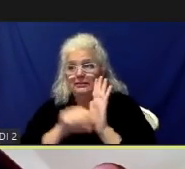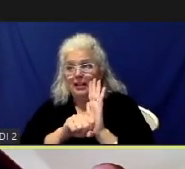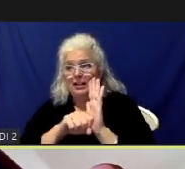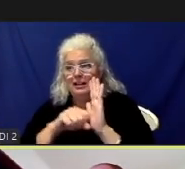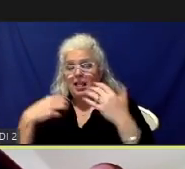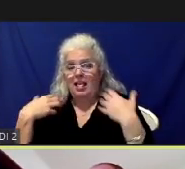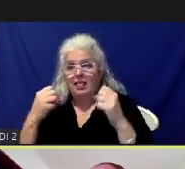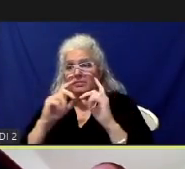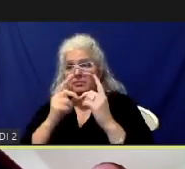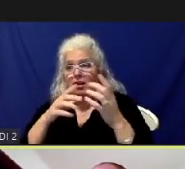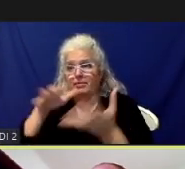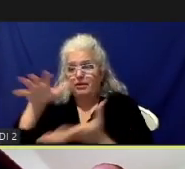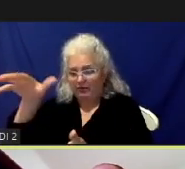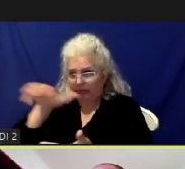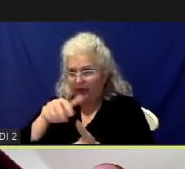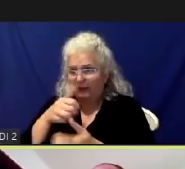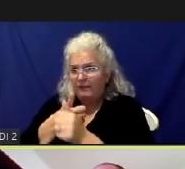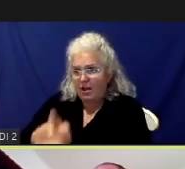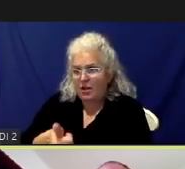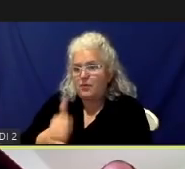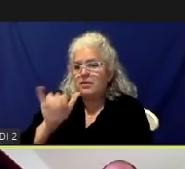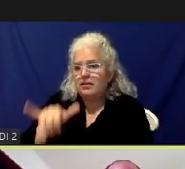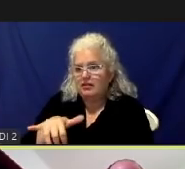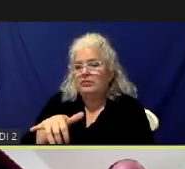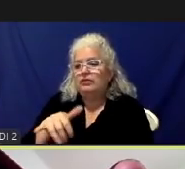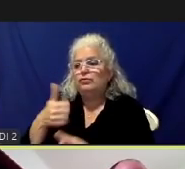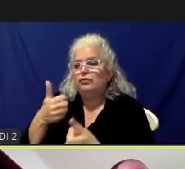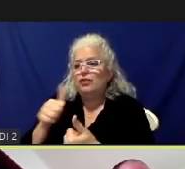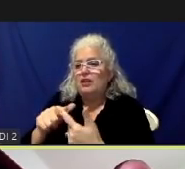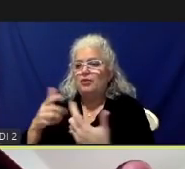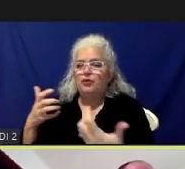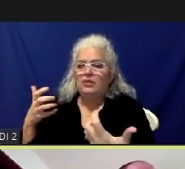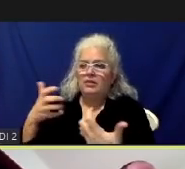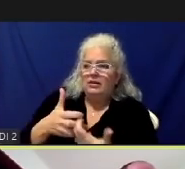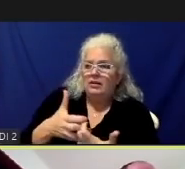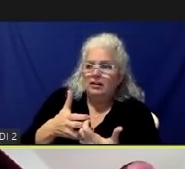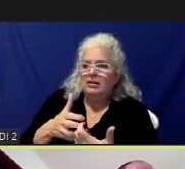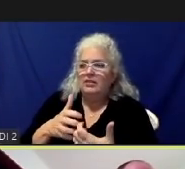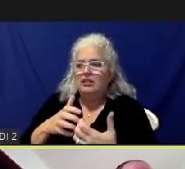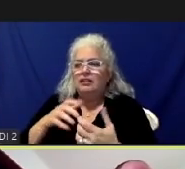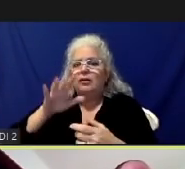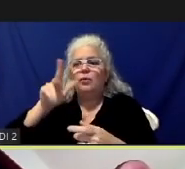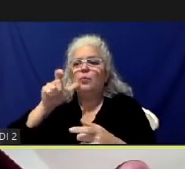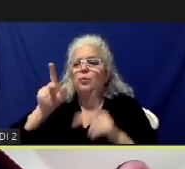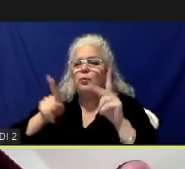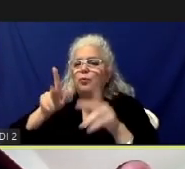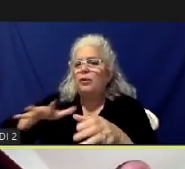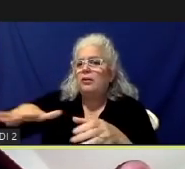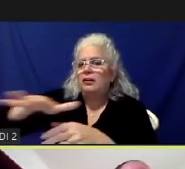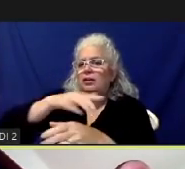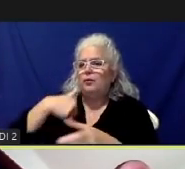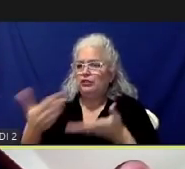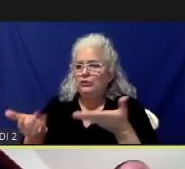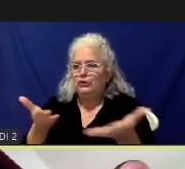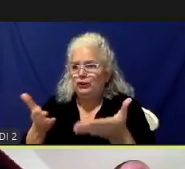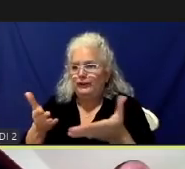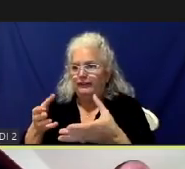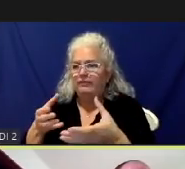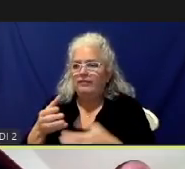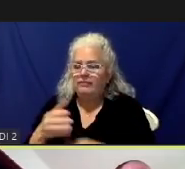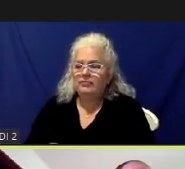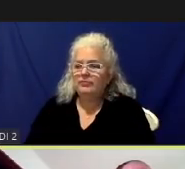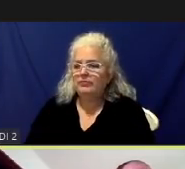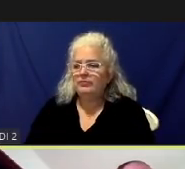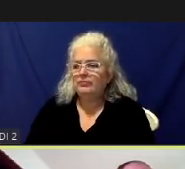of their populations that they're serving. And then local health departments kind of further interpret that and try to